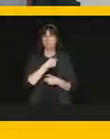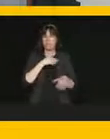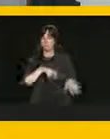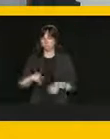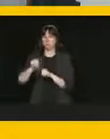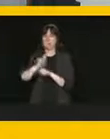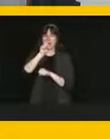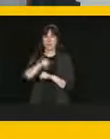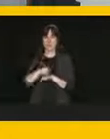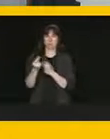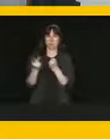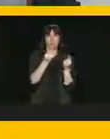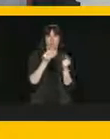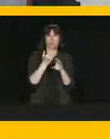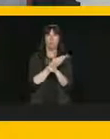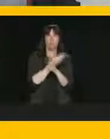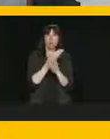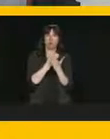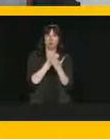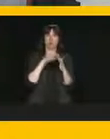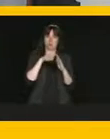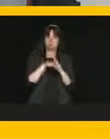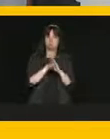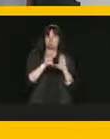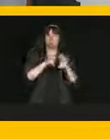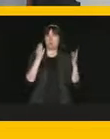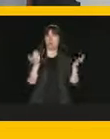do this before we start to reopen the economy.